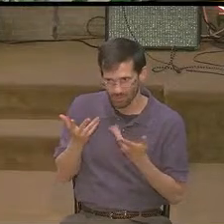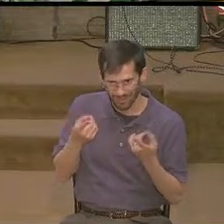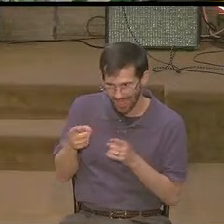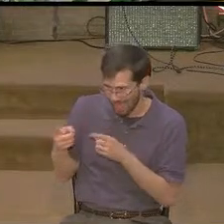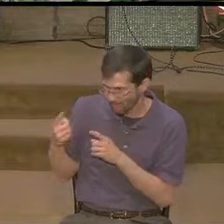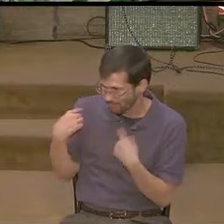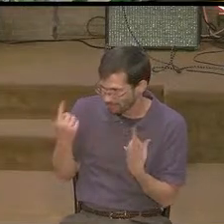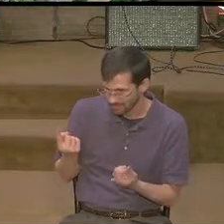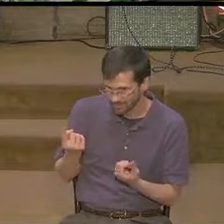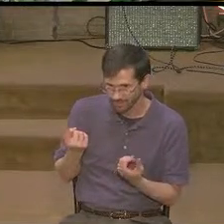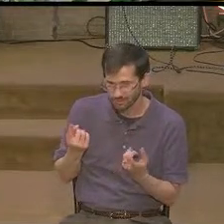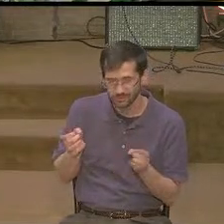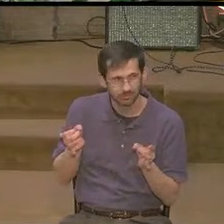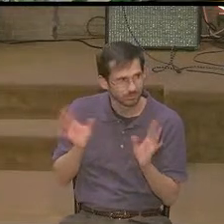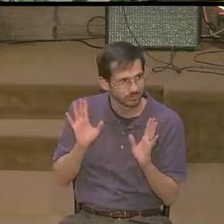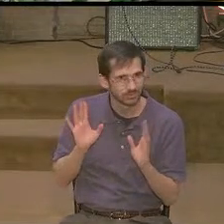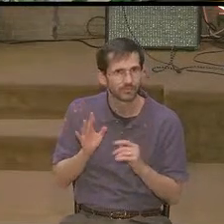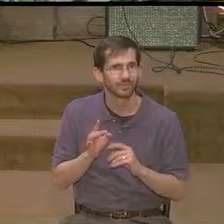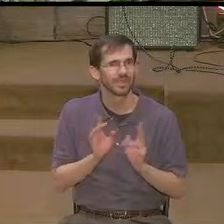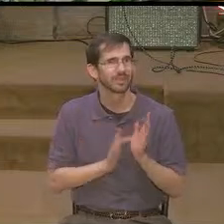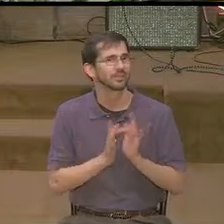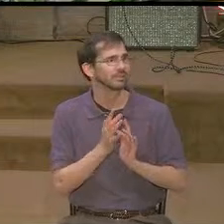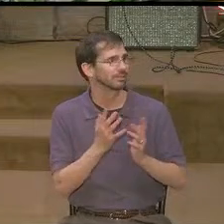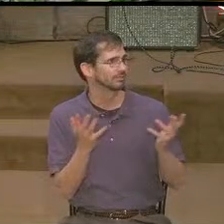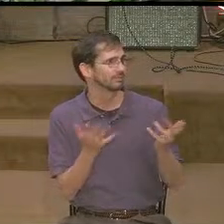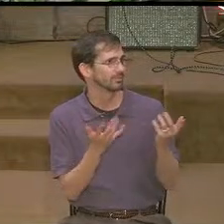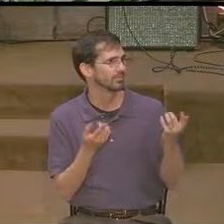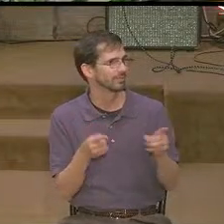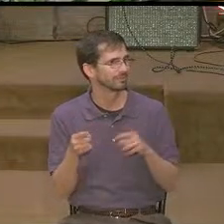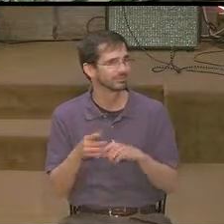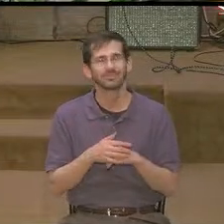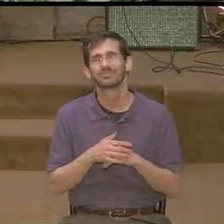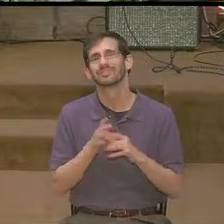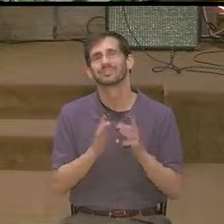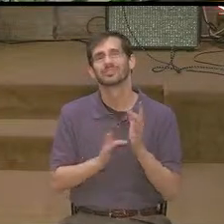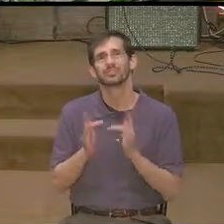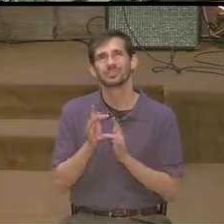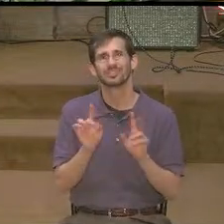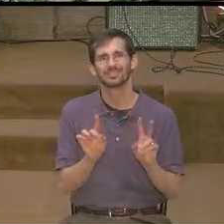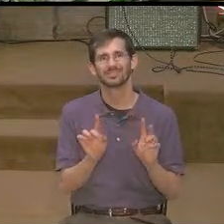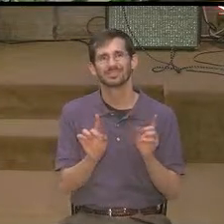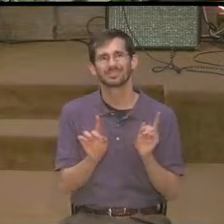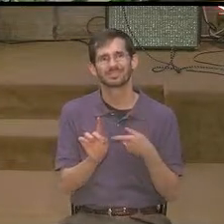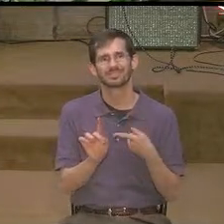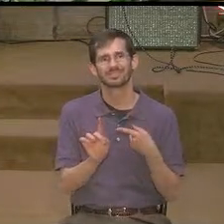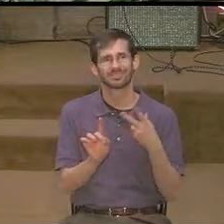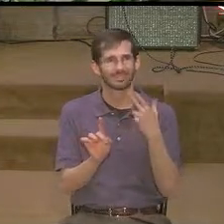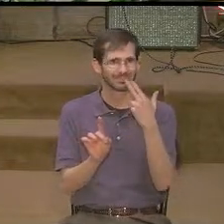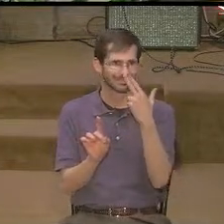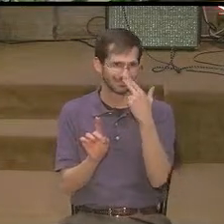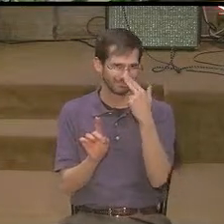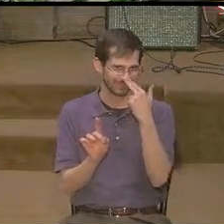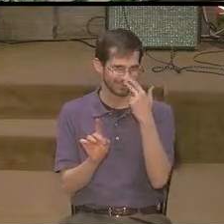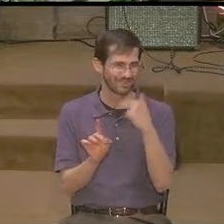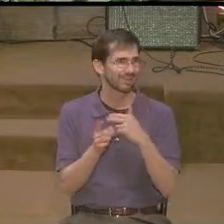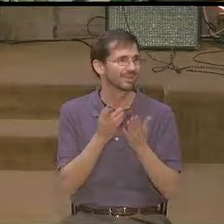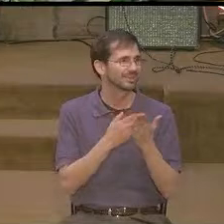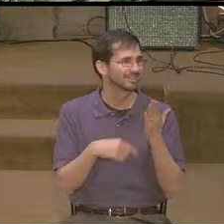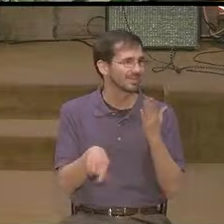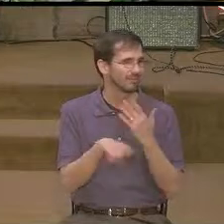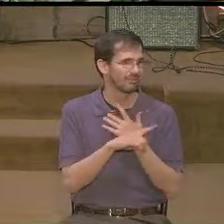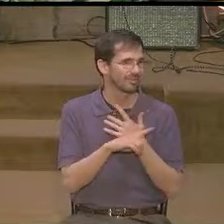them, what things? See, Jesus has a sense of humor, doesn't he? See, for some of y'all